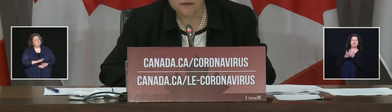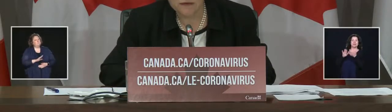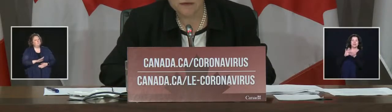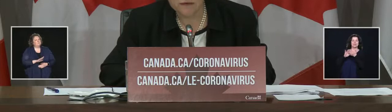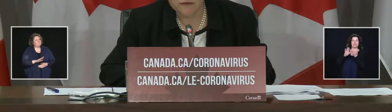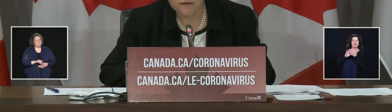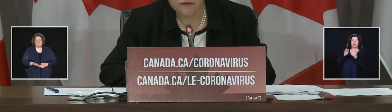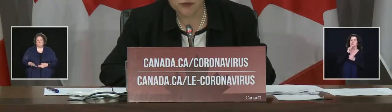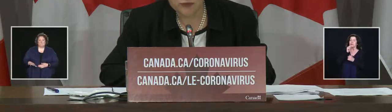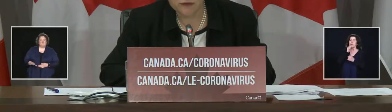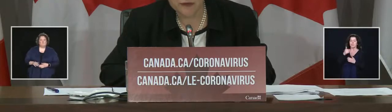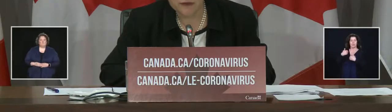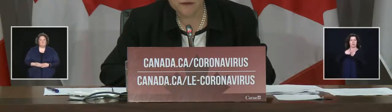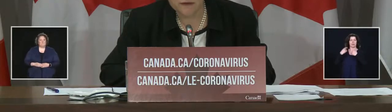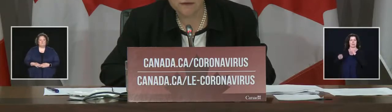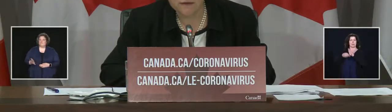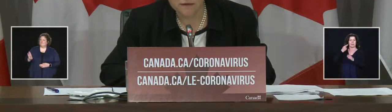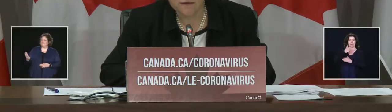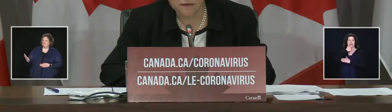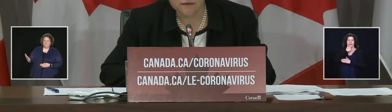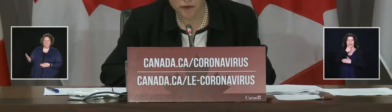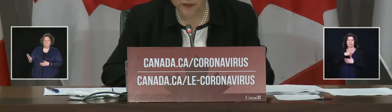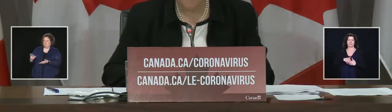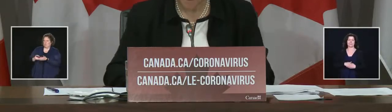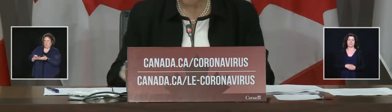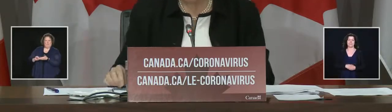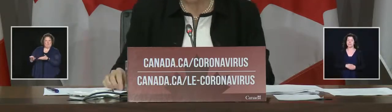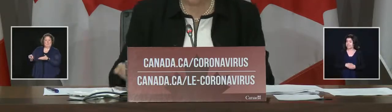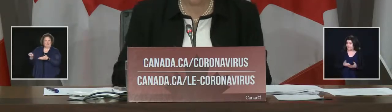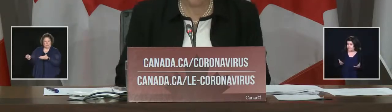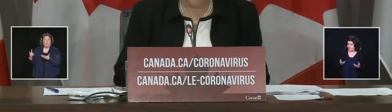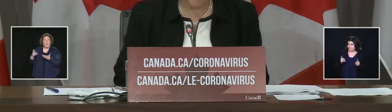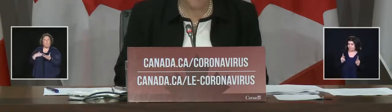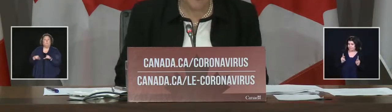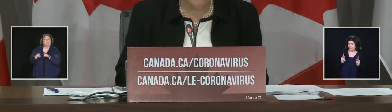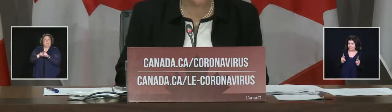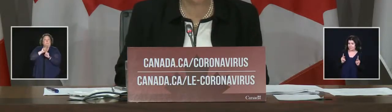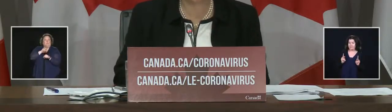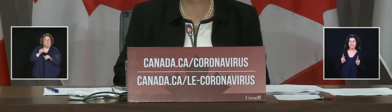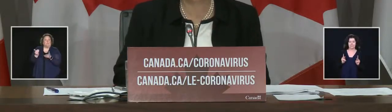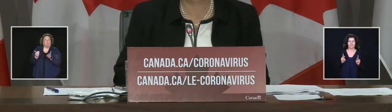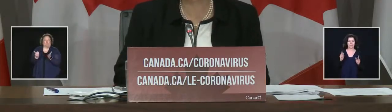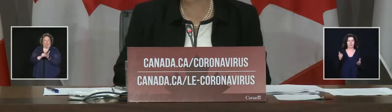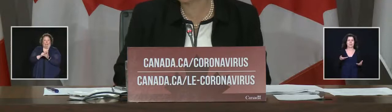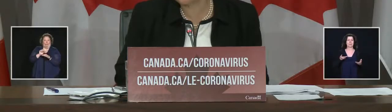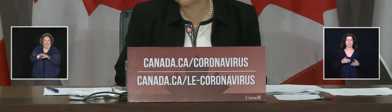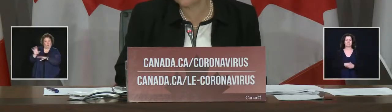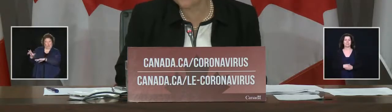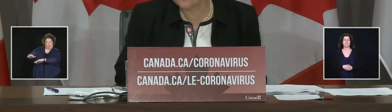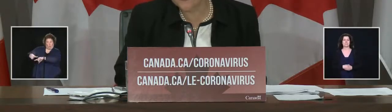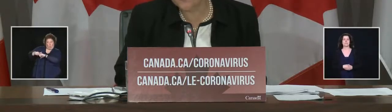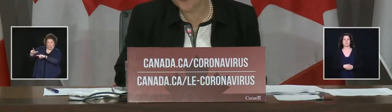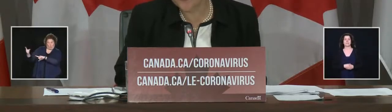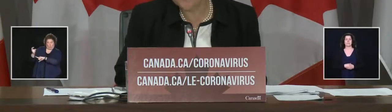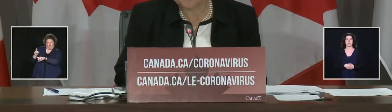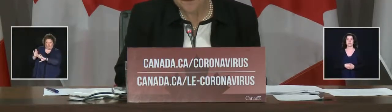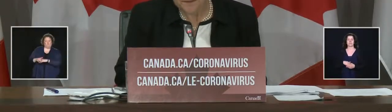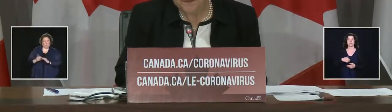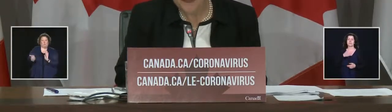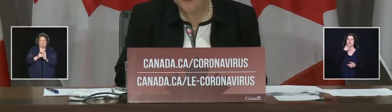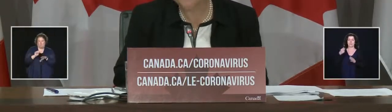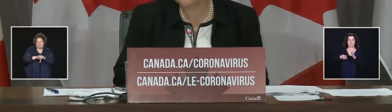Si je peux le faire. OK. So, when it comes to the Canada-US